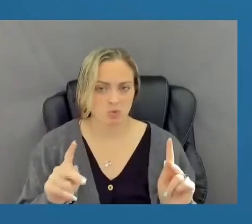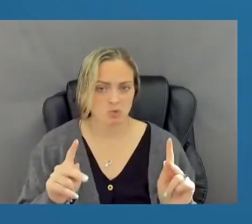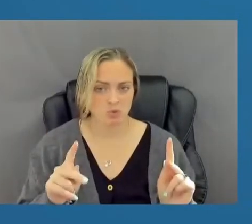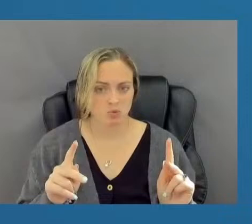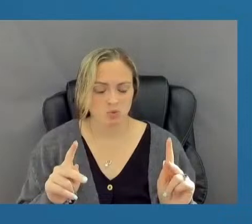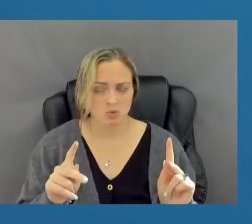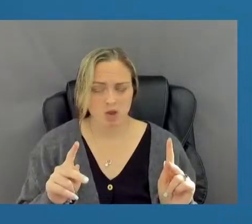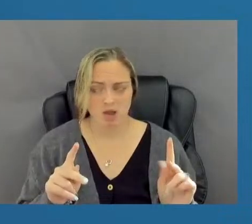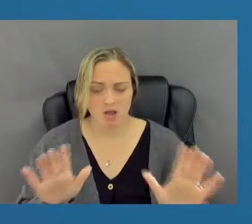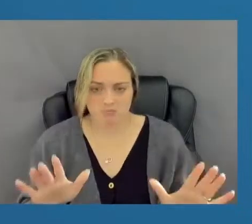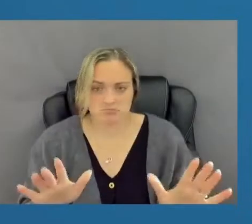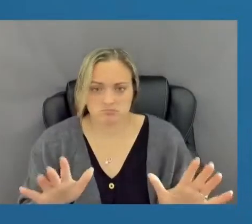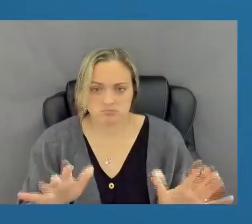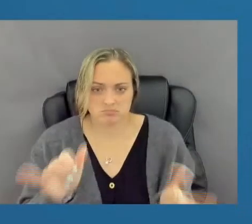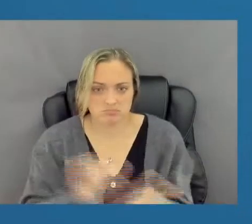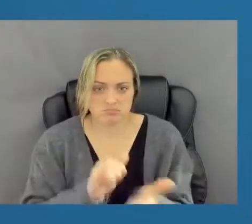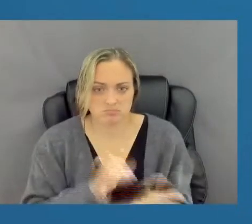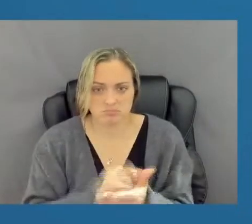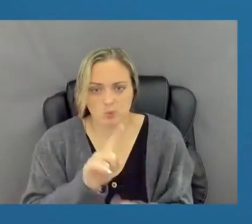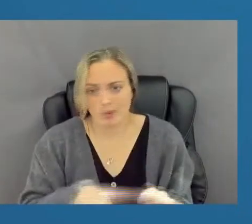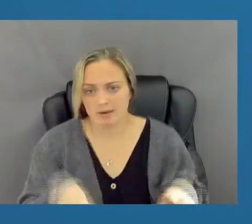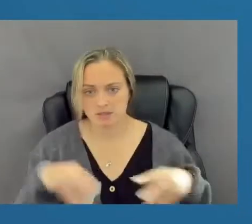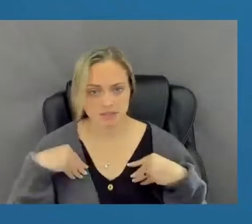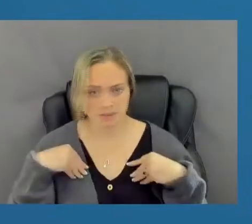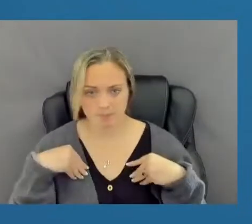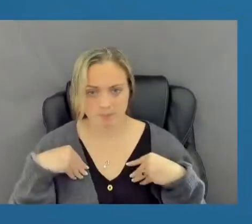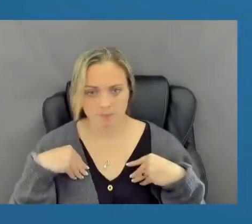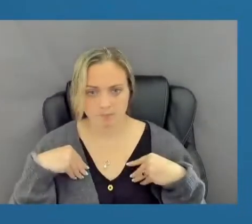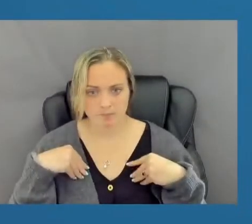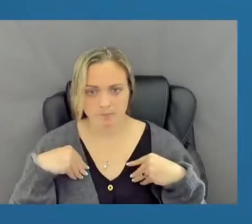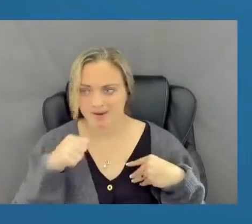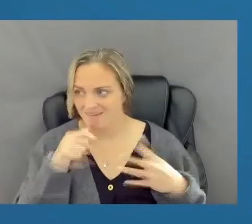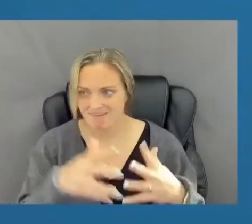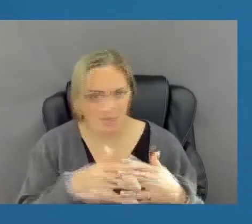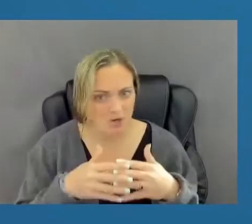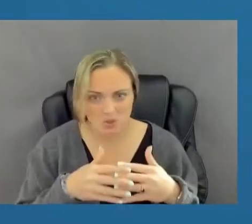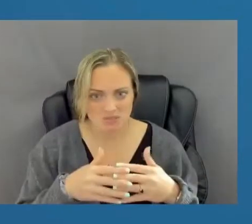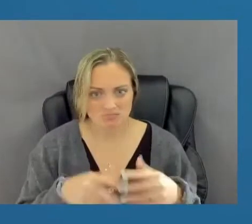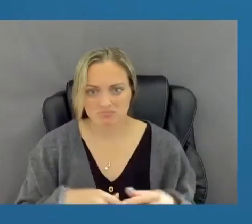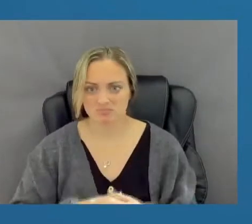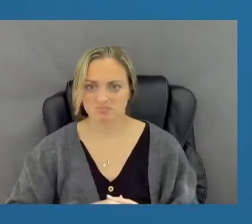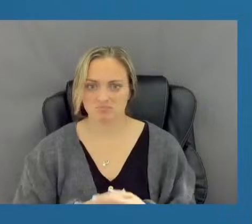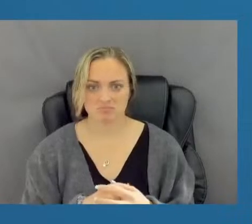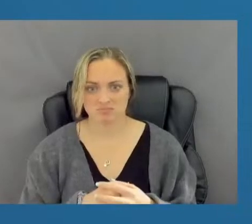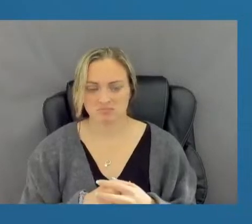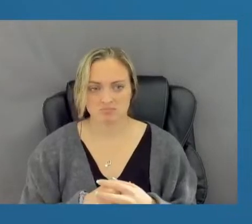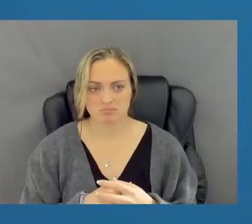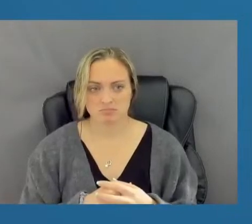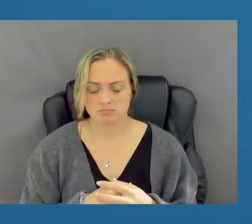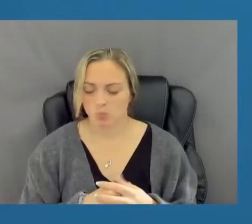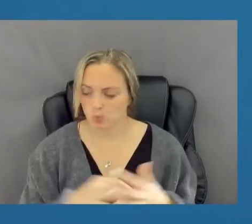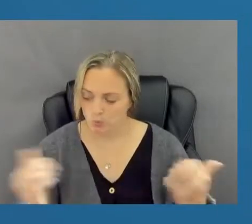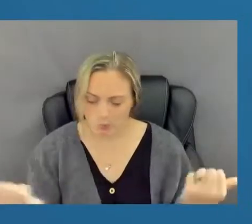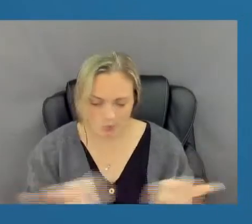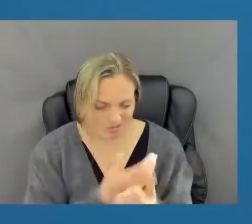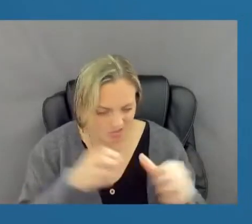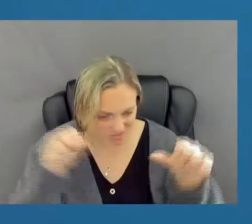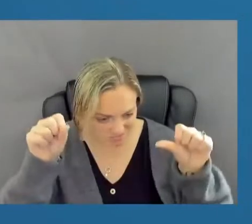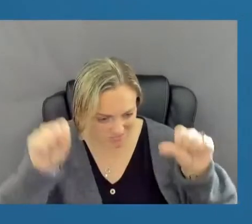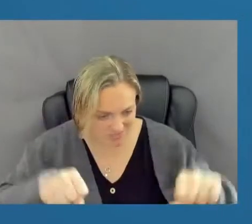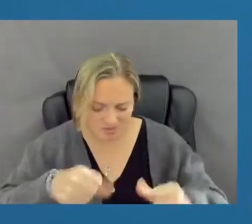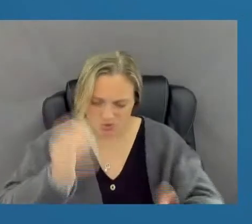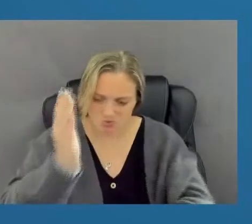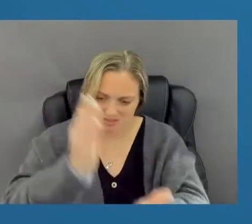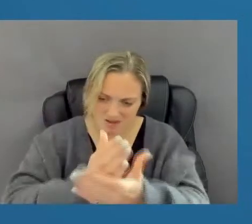unconscionable, it's unacceptable, it's un-American. And together we're going to do everything possible to stop it in